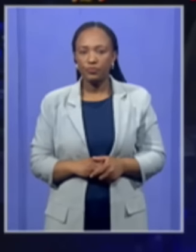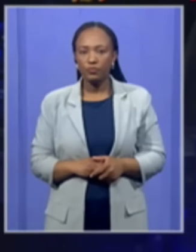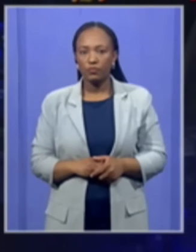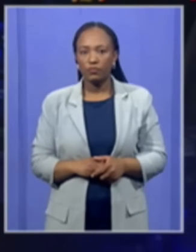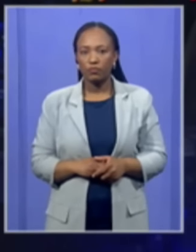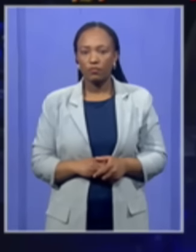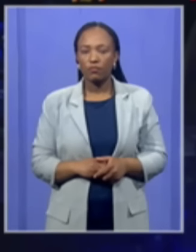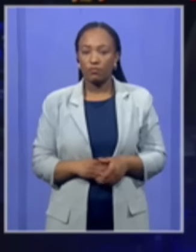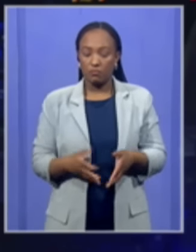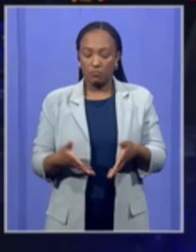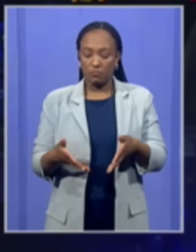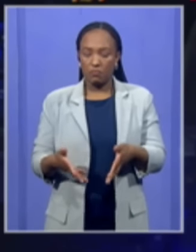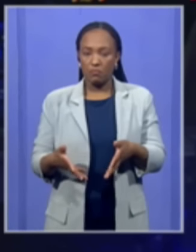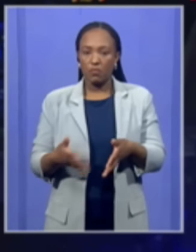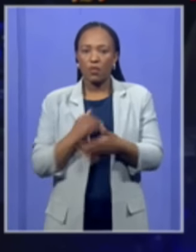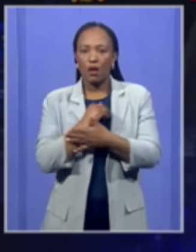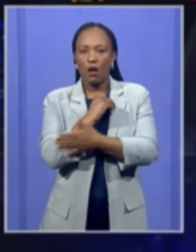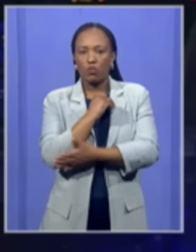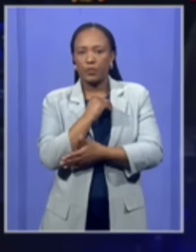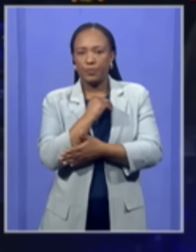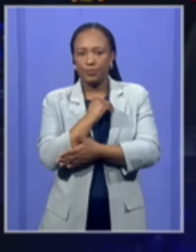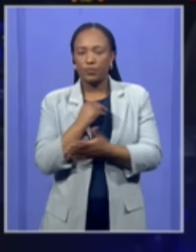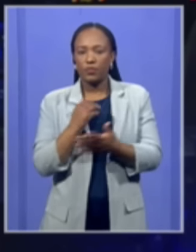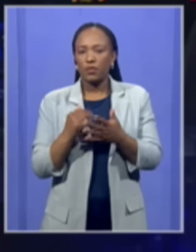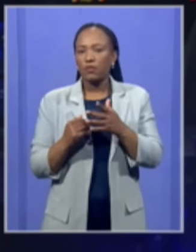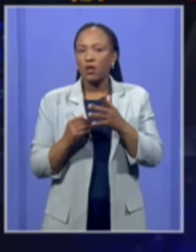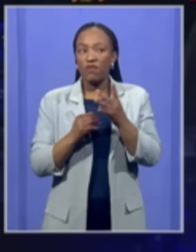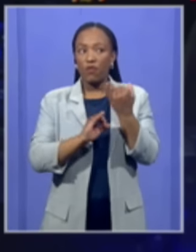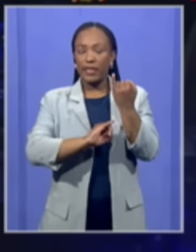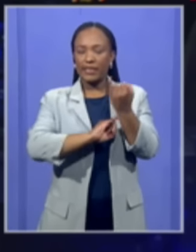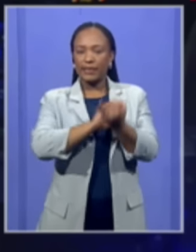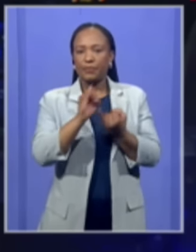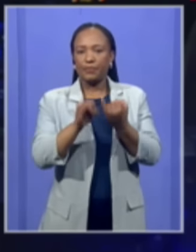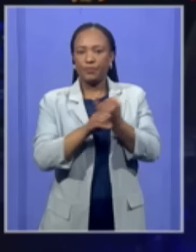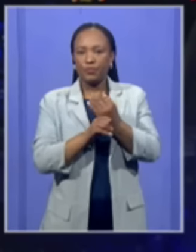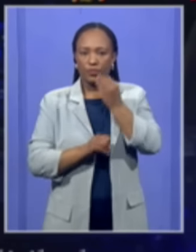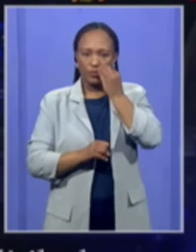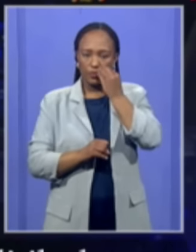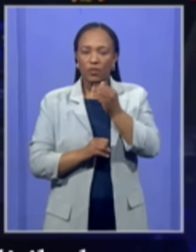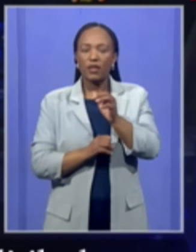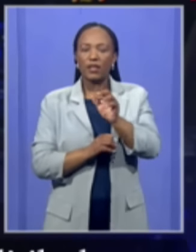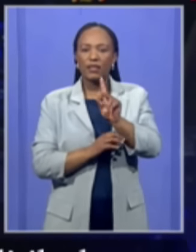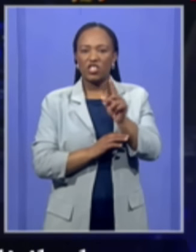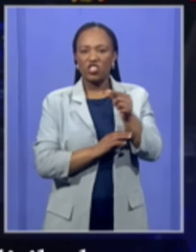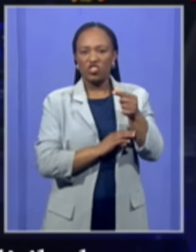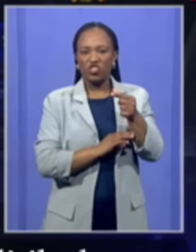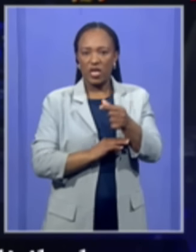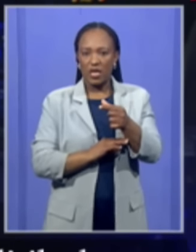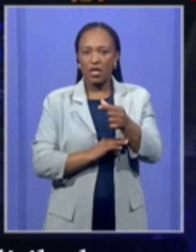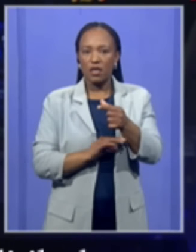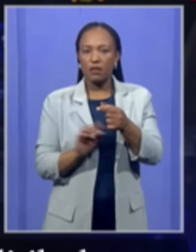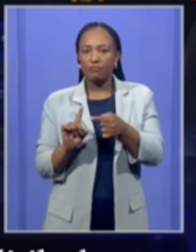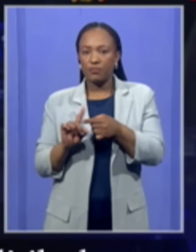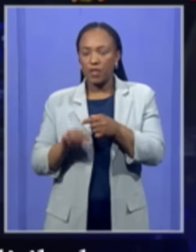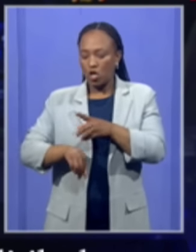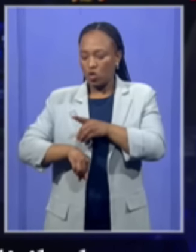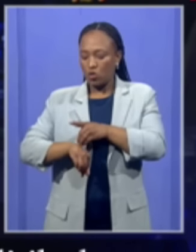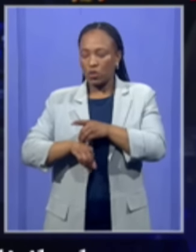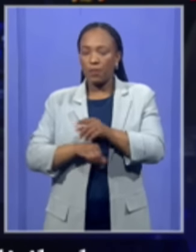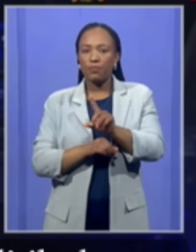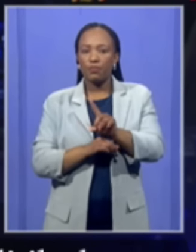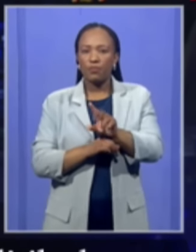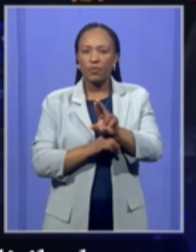Ha re tla kwano lape mmui re ntse re shebile tsena tsa matjhaba re fumana hore molaodi e moholo wa lefapha la naha la ditjhelete e leng ngaka Duncan